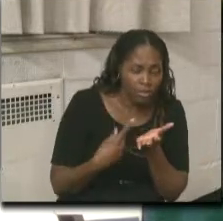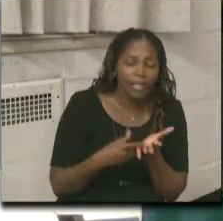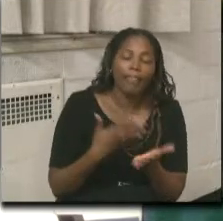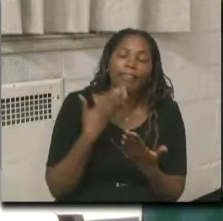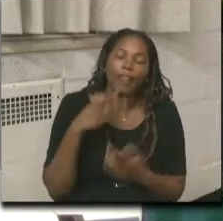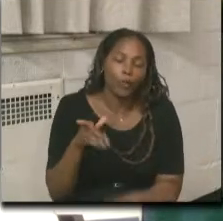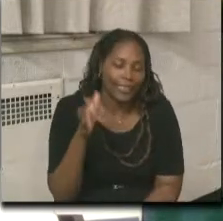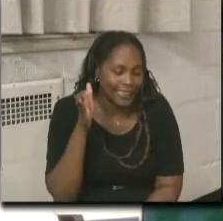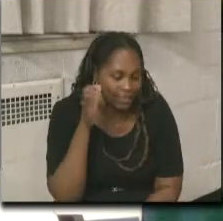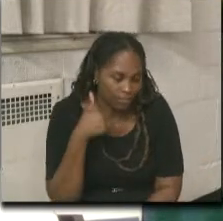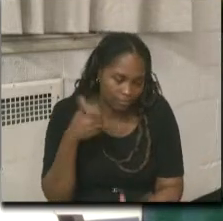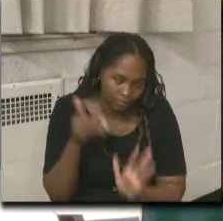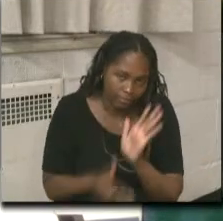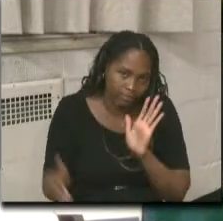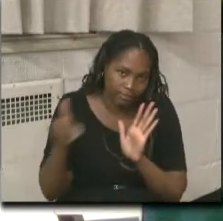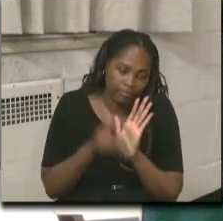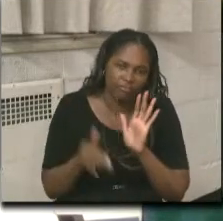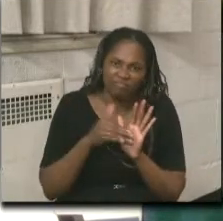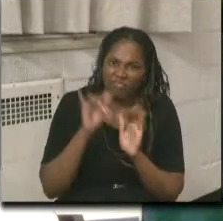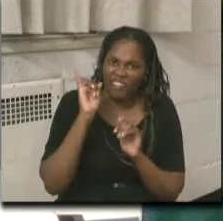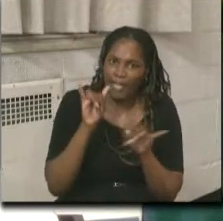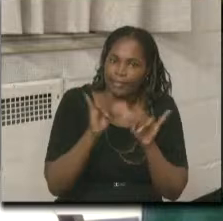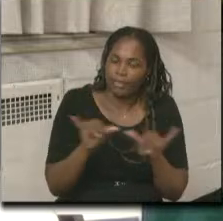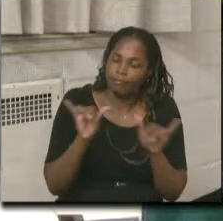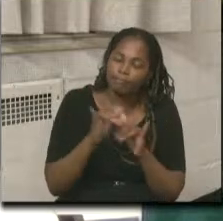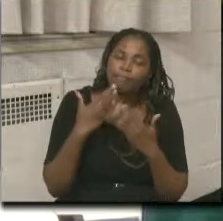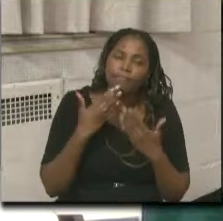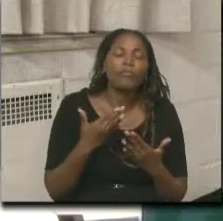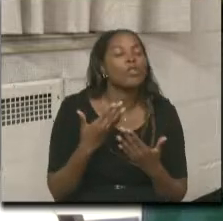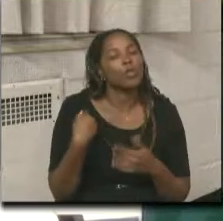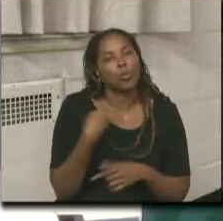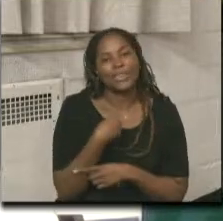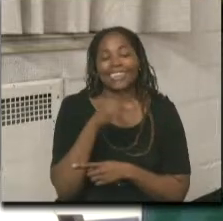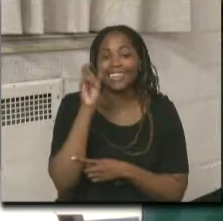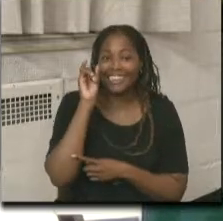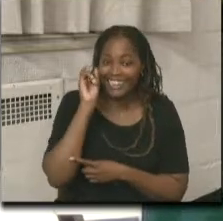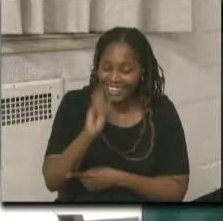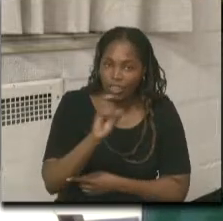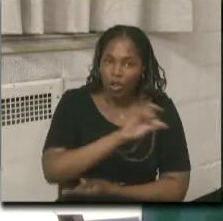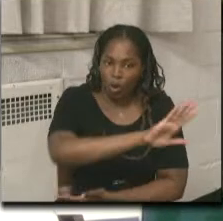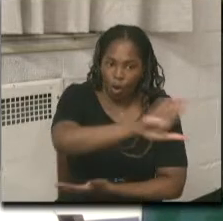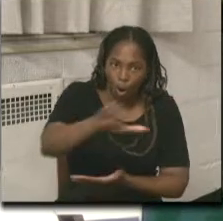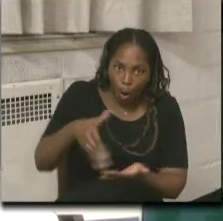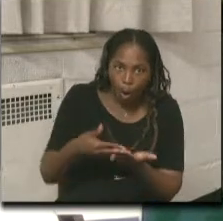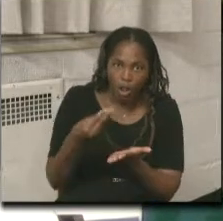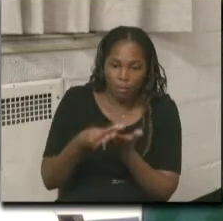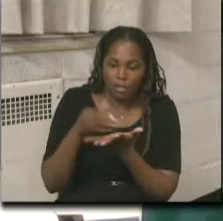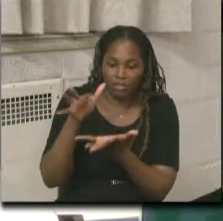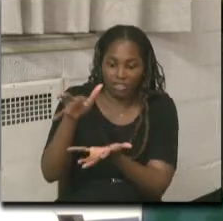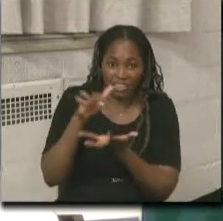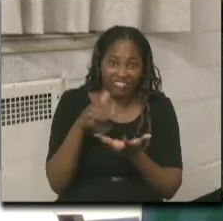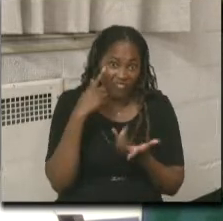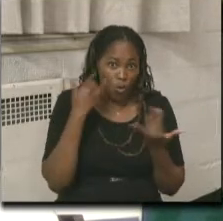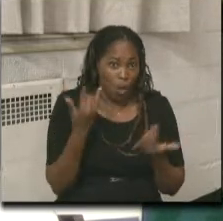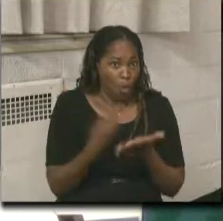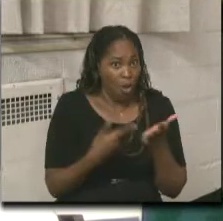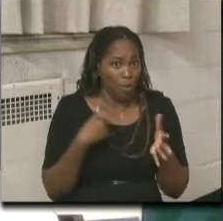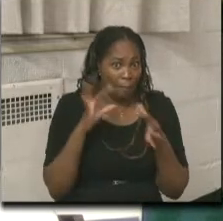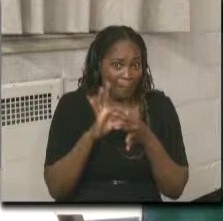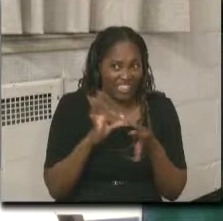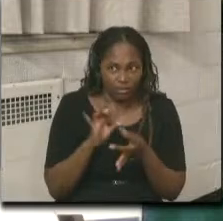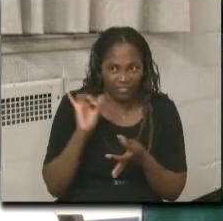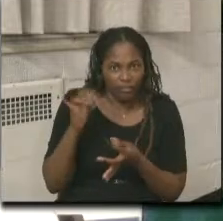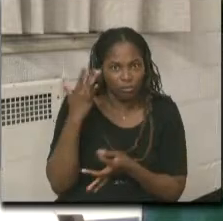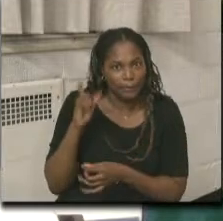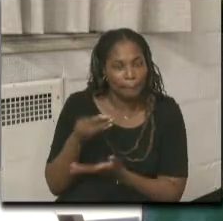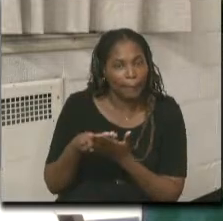meeting when I'm talking about this line item. We just need all the funds that we can get for a lot of what you heard here today. And so I just really want